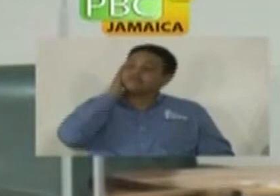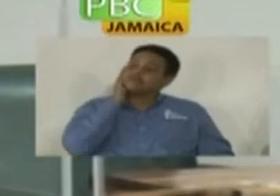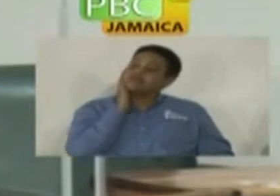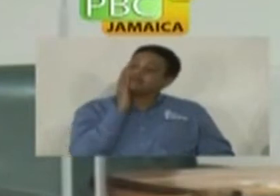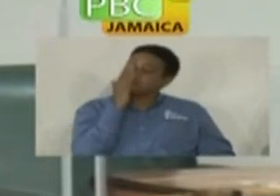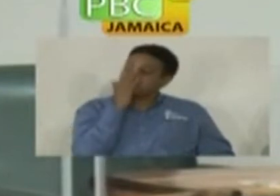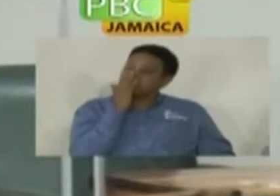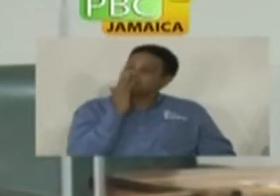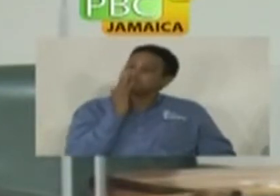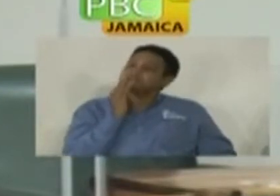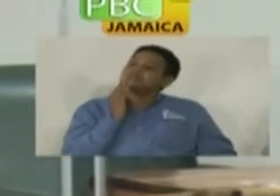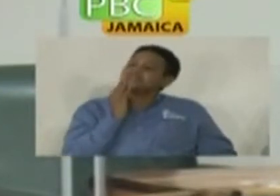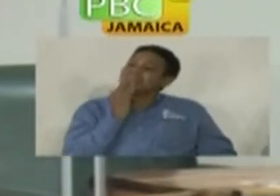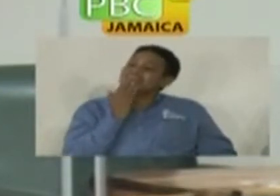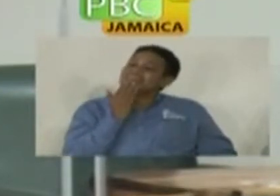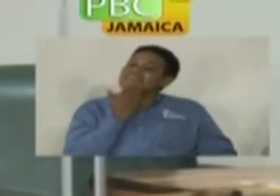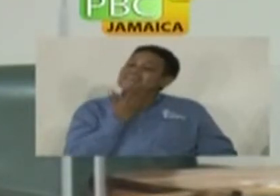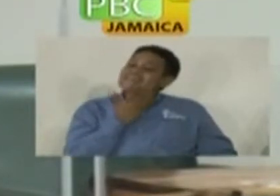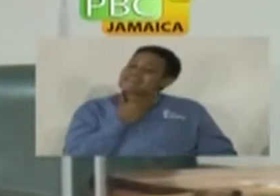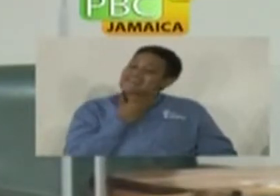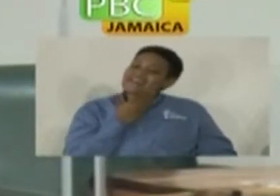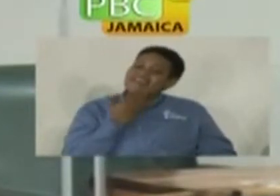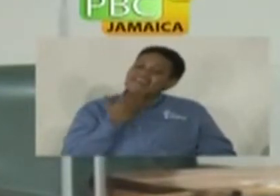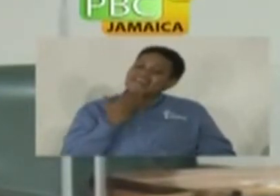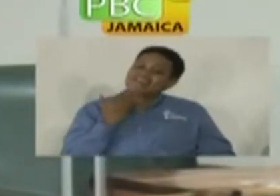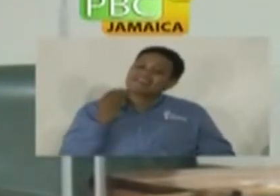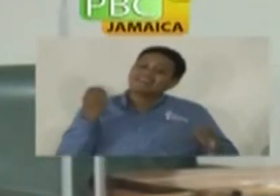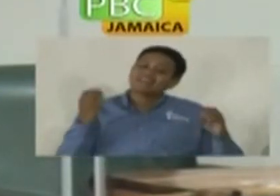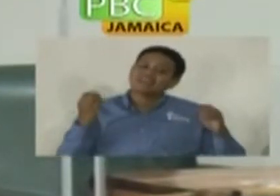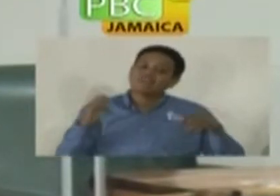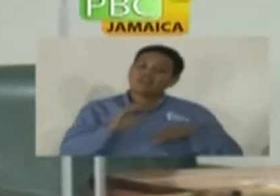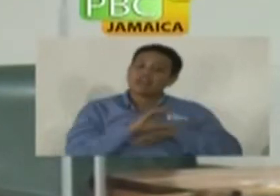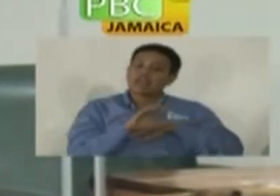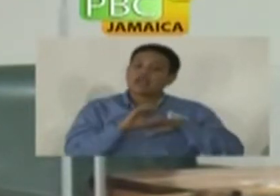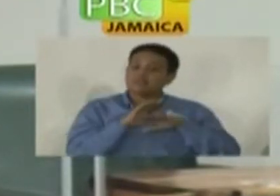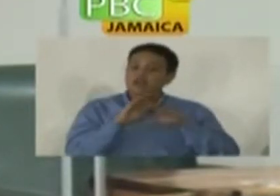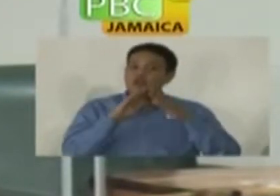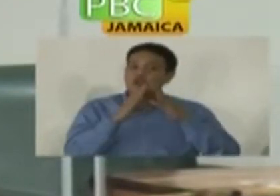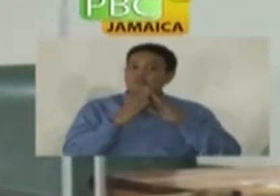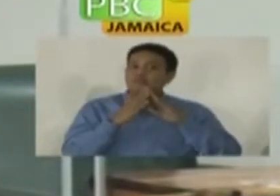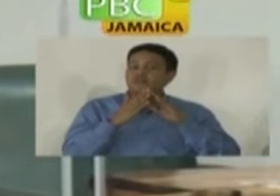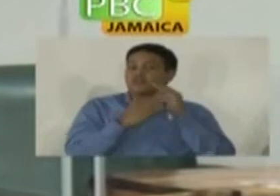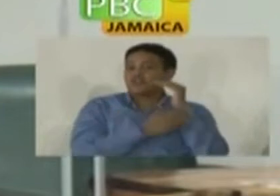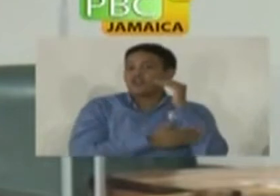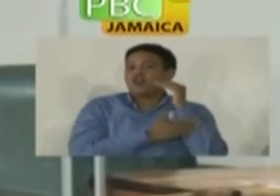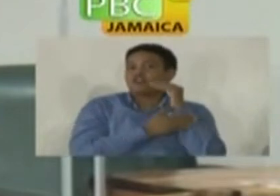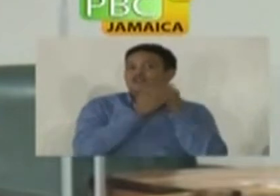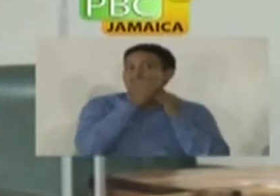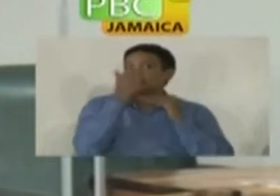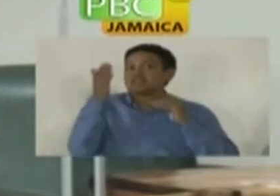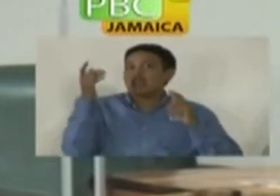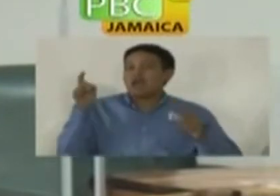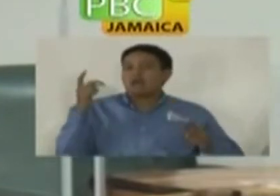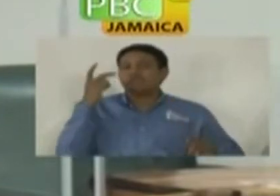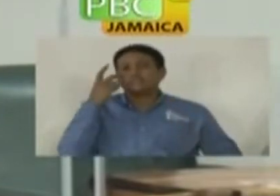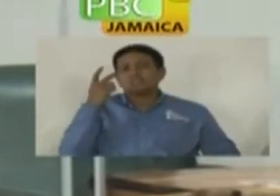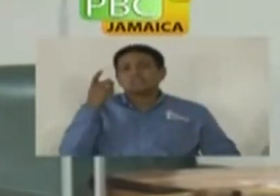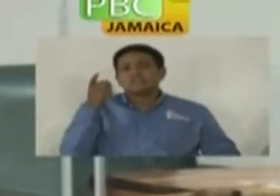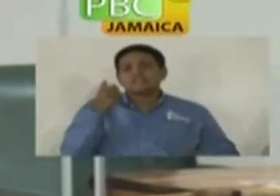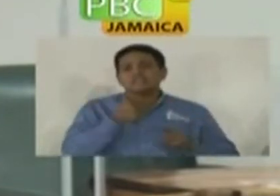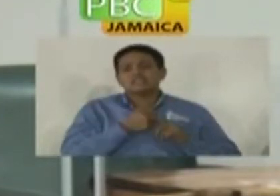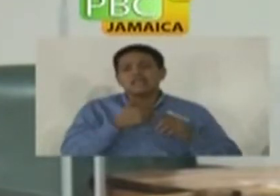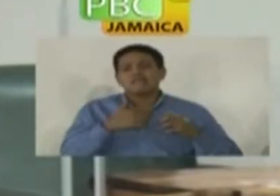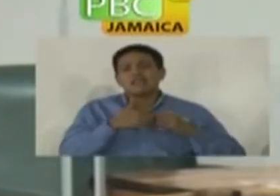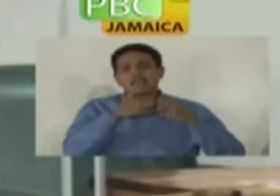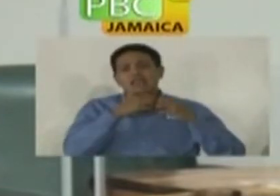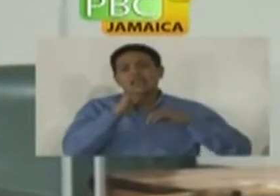yes, and several CARICOM countries, Mr. President, it has been